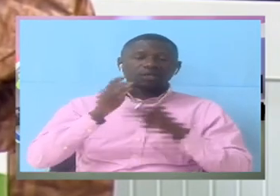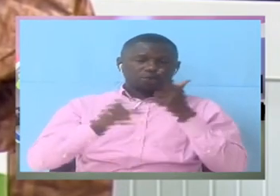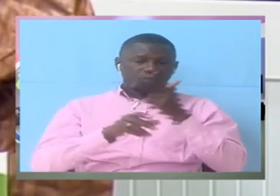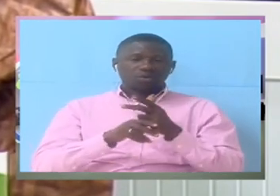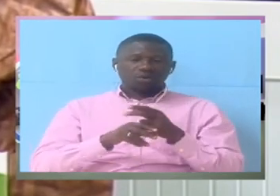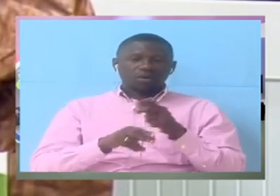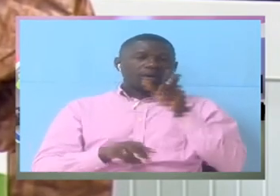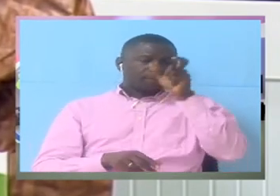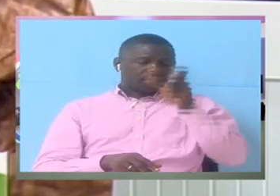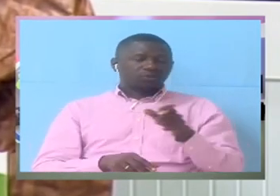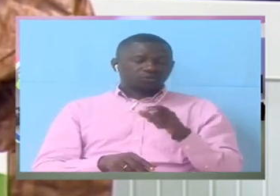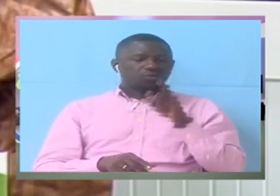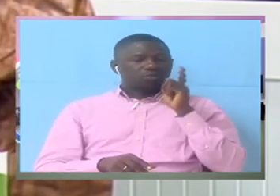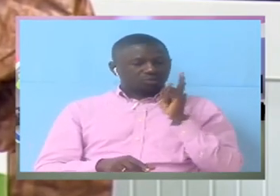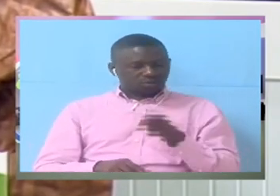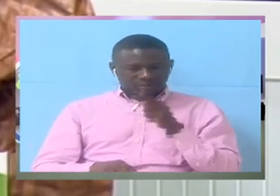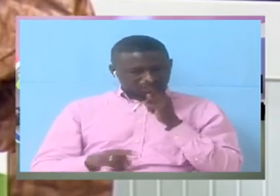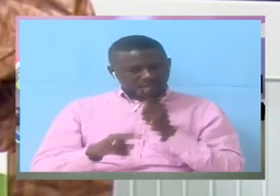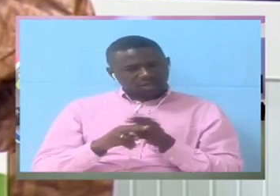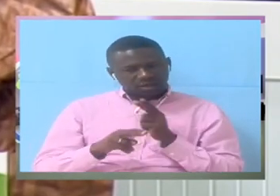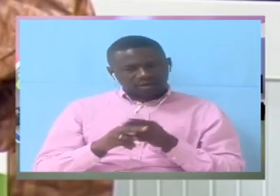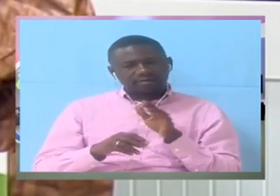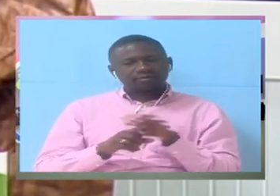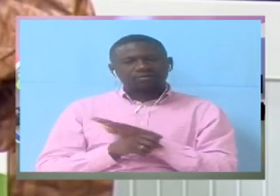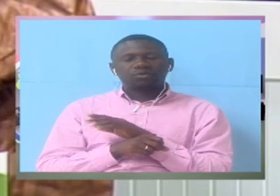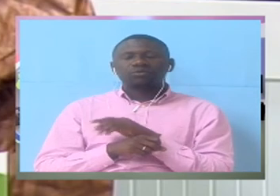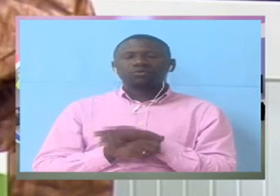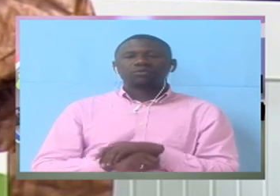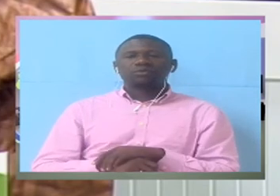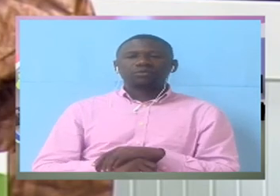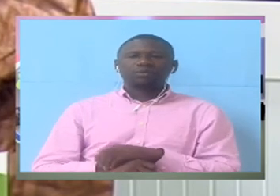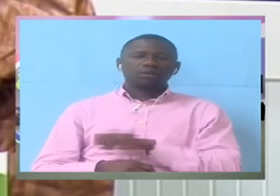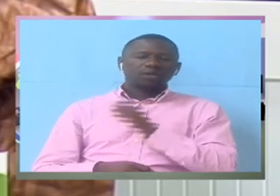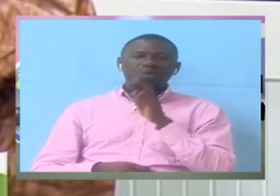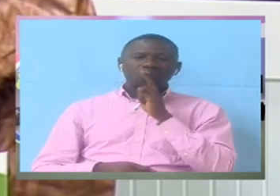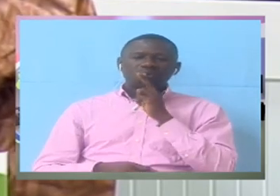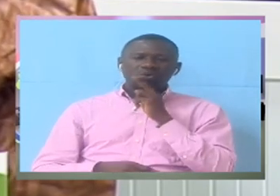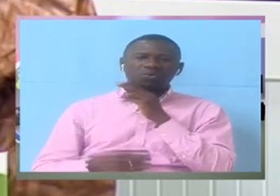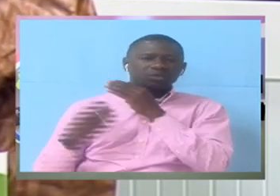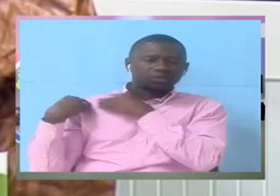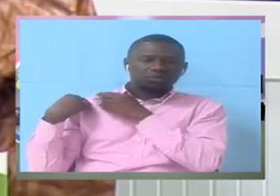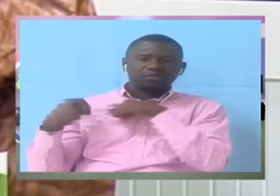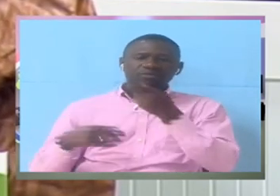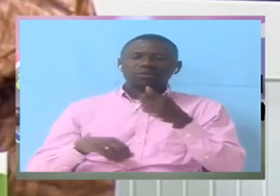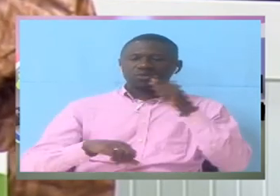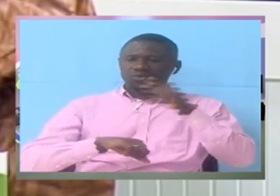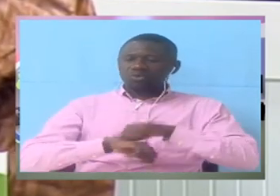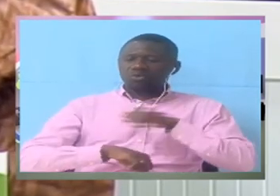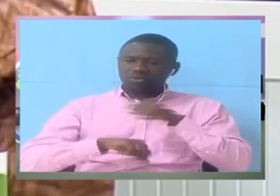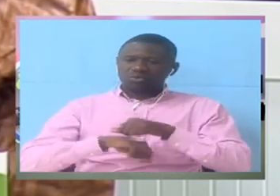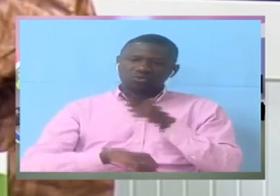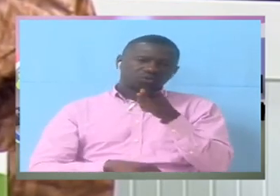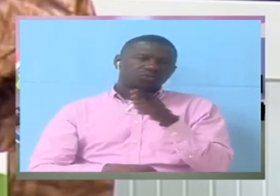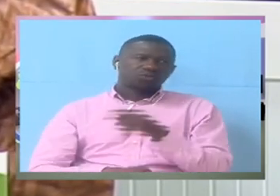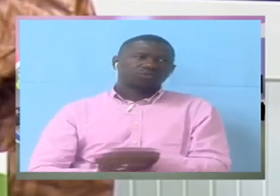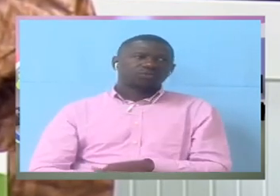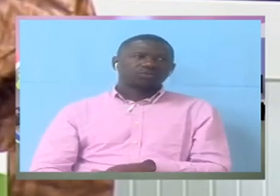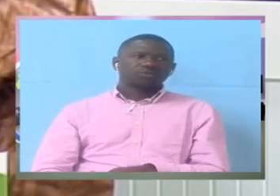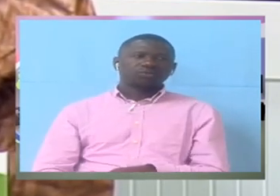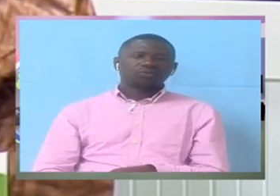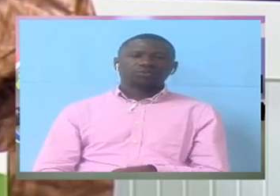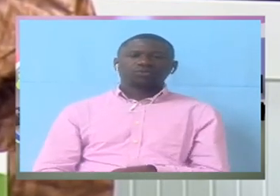But just that in this world, people should be very careful. And who else was responsible for torturing you? Fenka Veje,